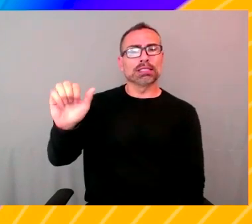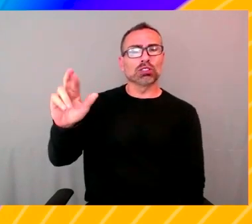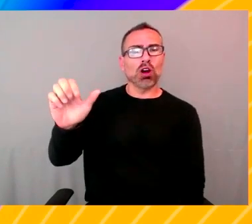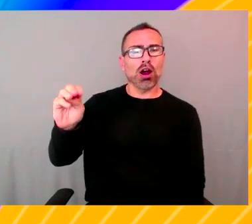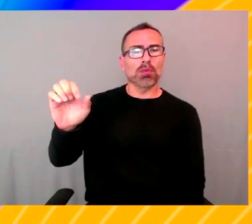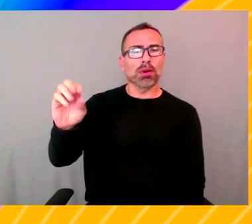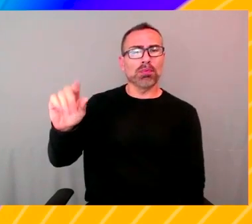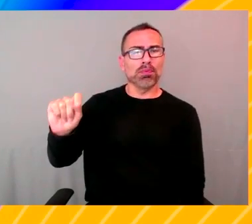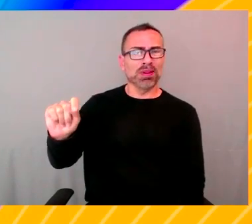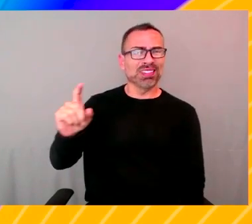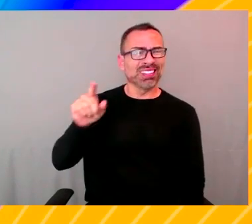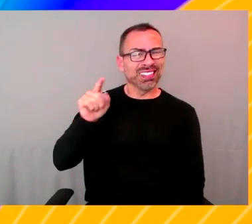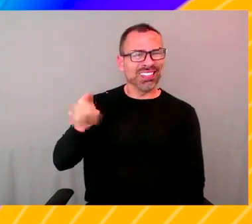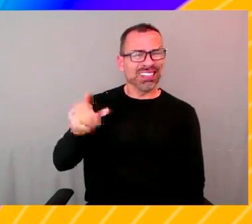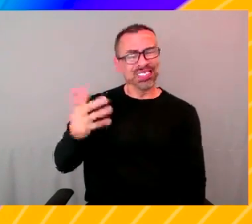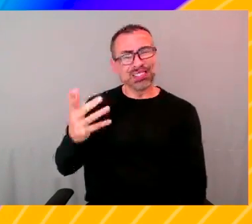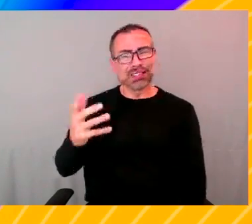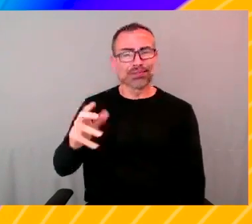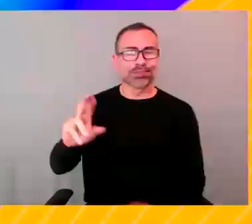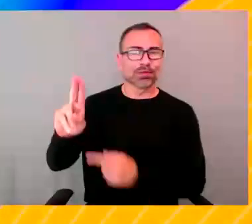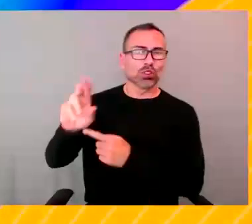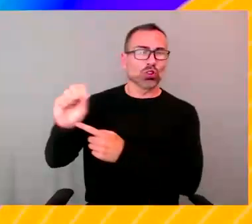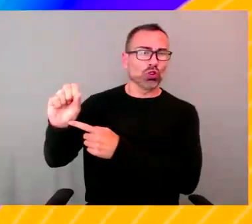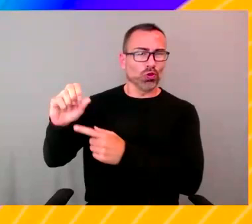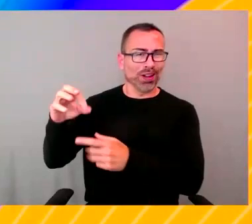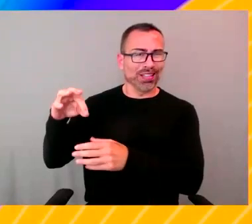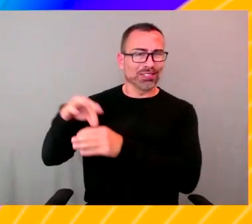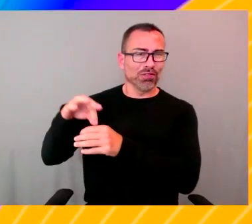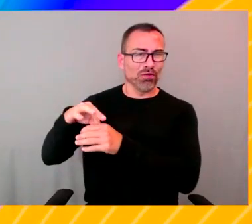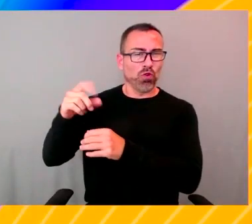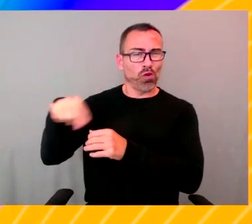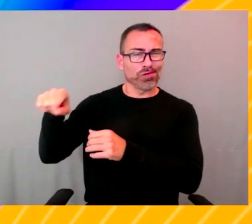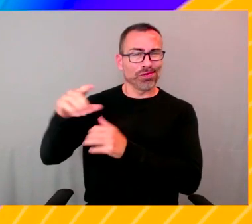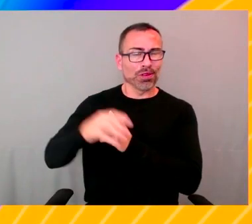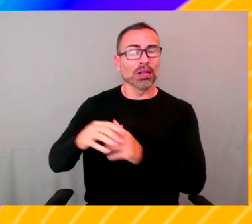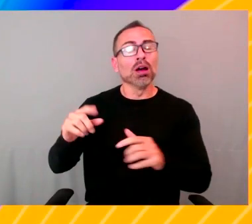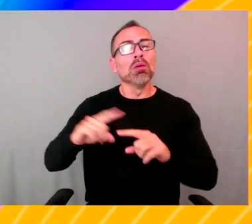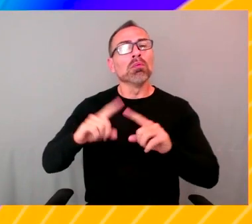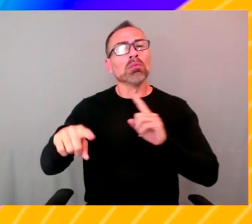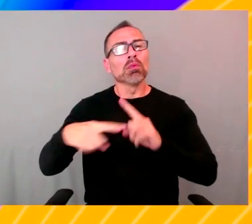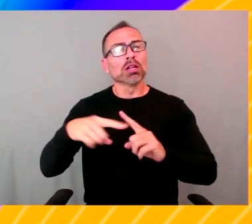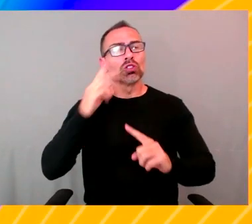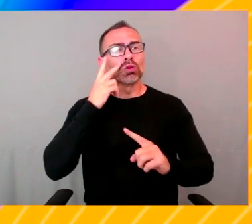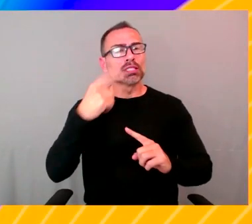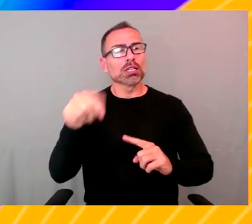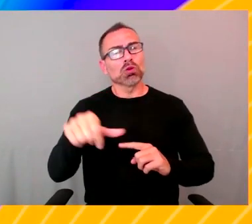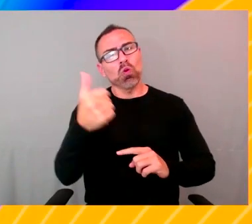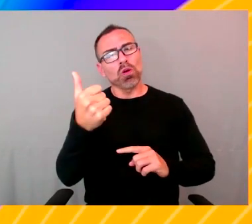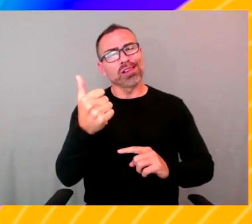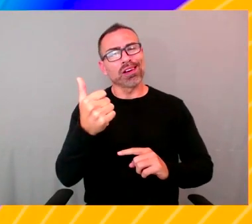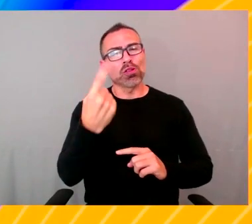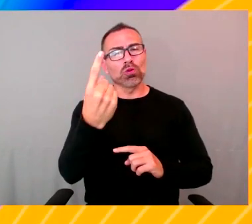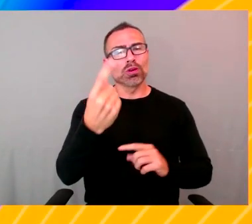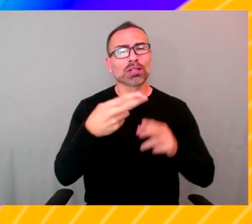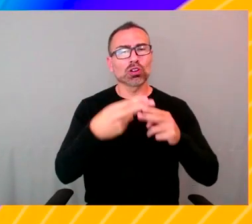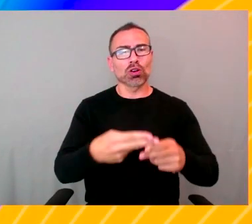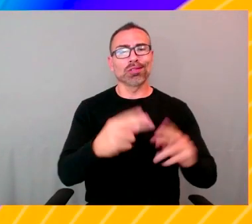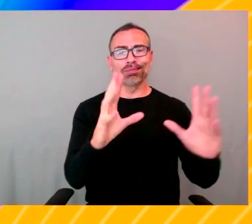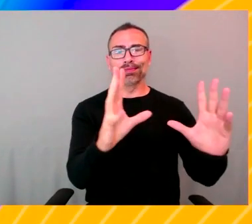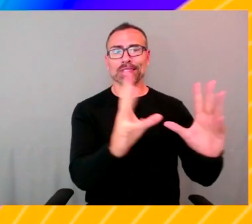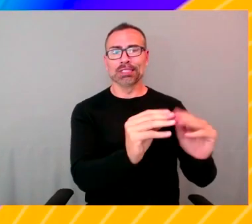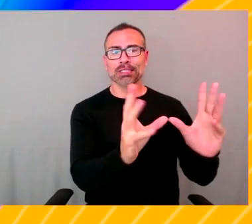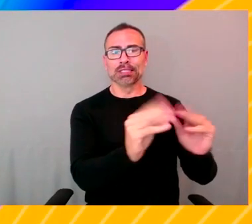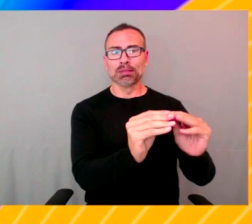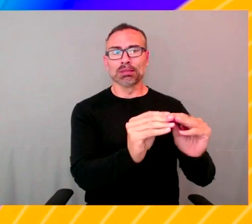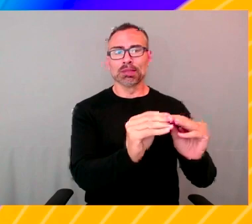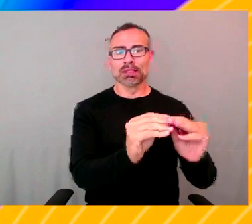hence the column name disarmament, as well as another one called assembly session. And then I'm going to also split up a column based on a